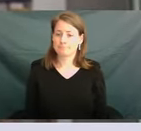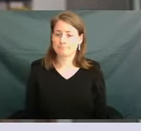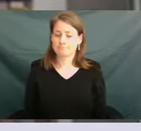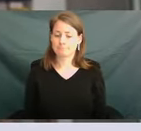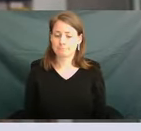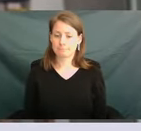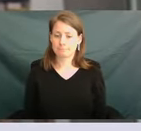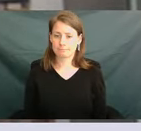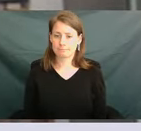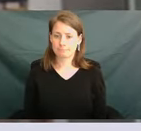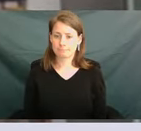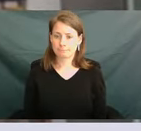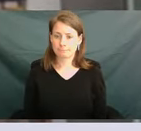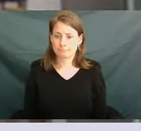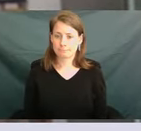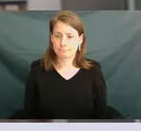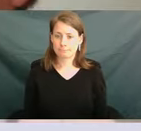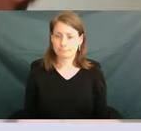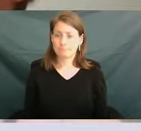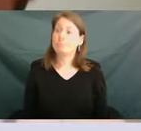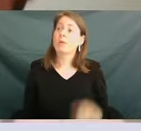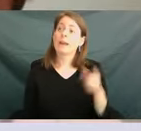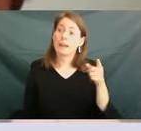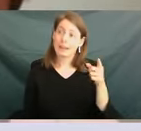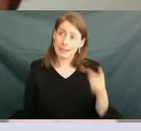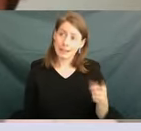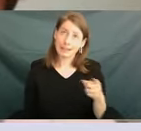Good, that's good. That's really positive, Ben, isn't it?